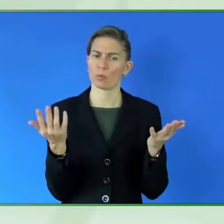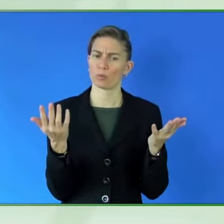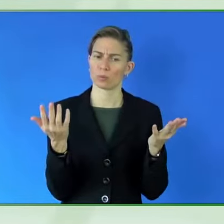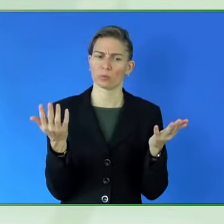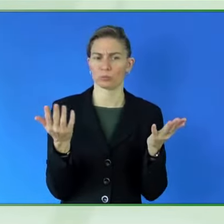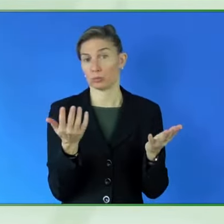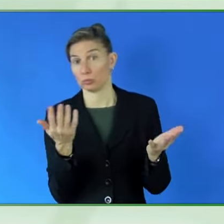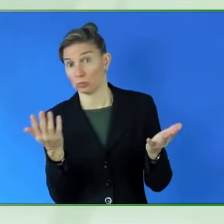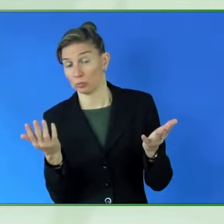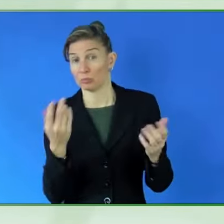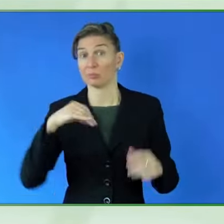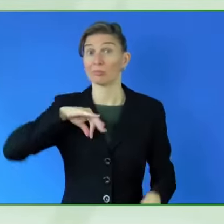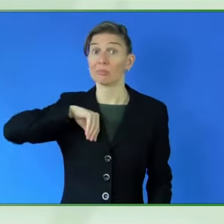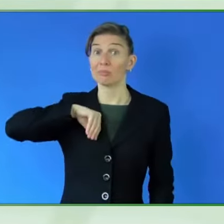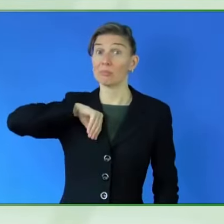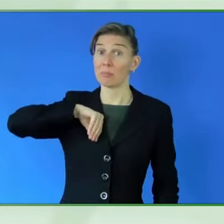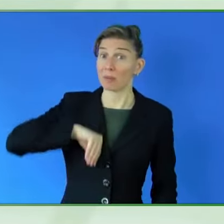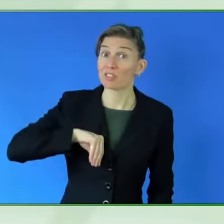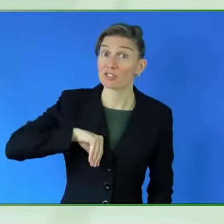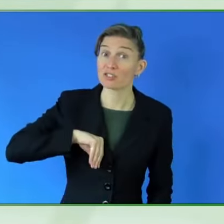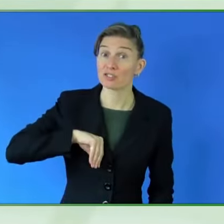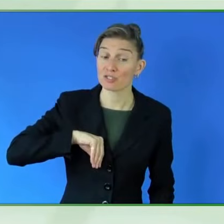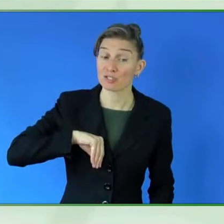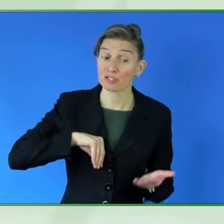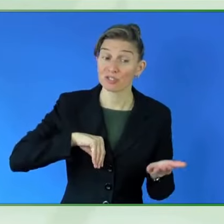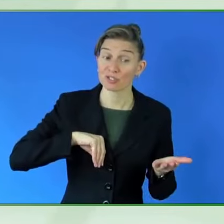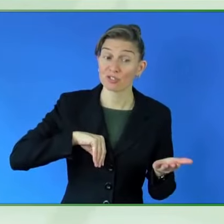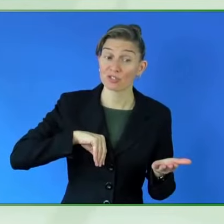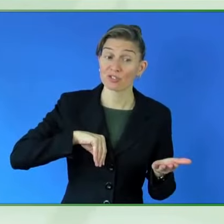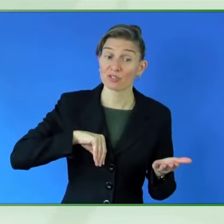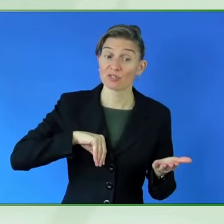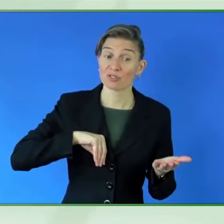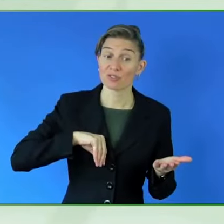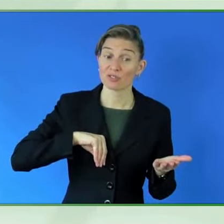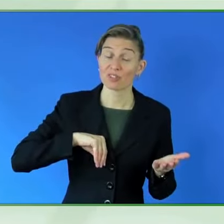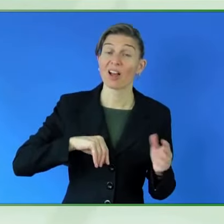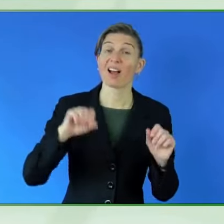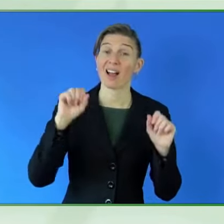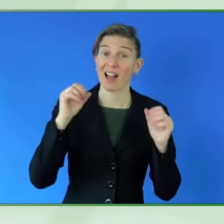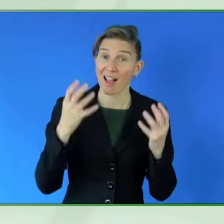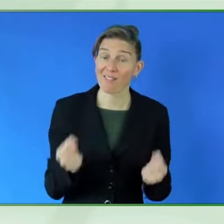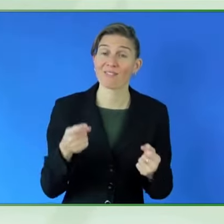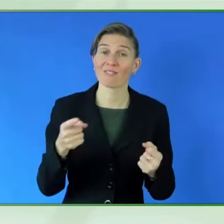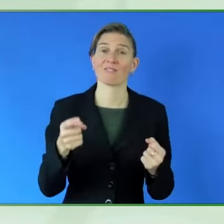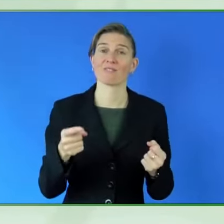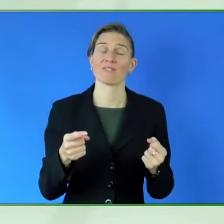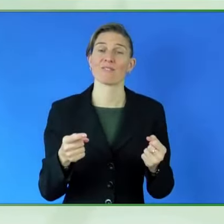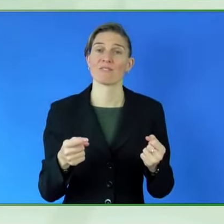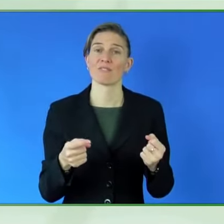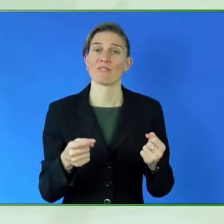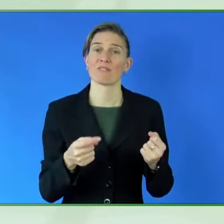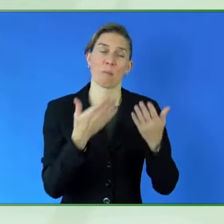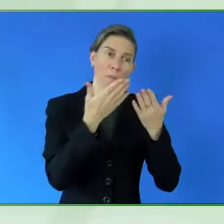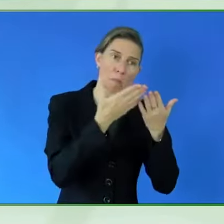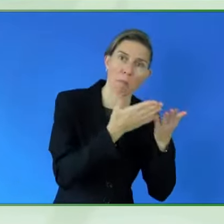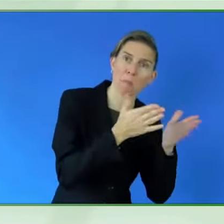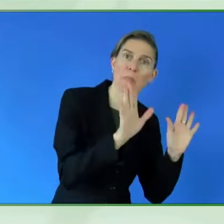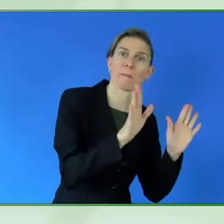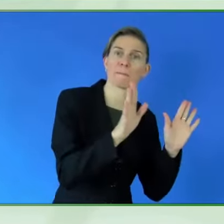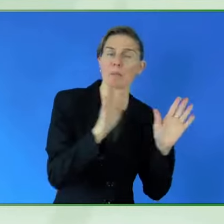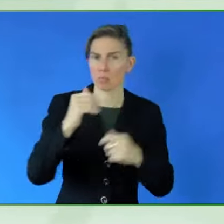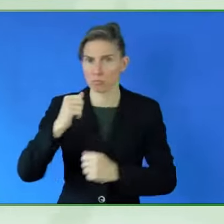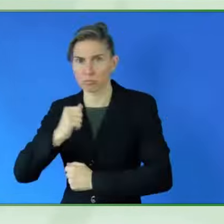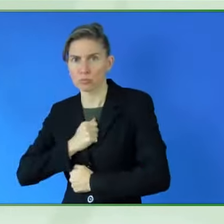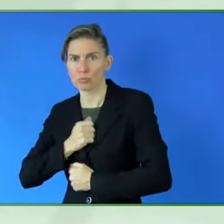beneficial to have these public-private partnerships built, and even three-party